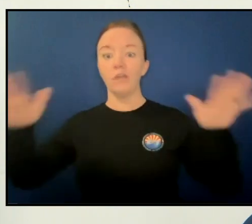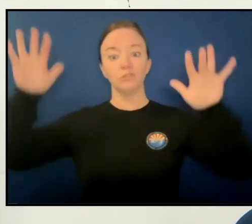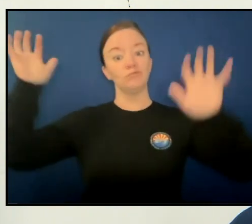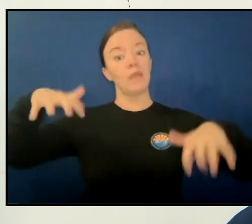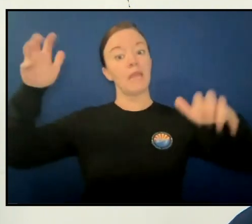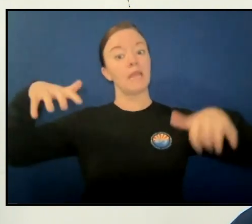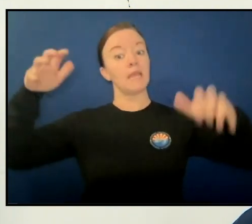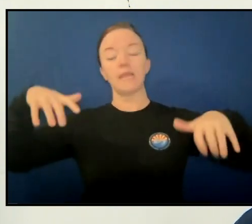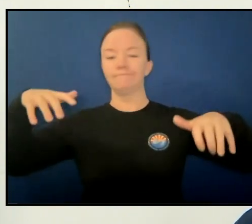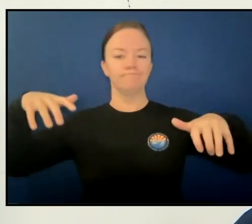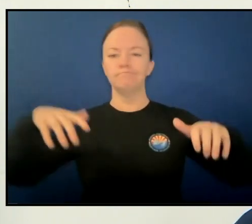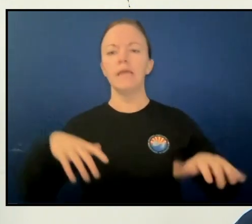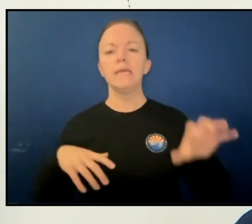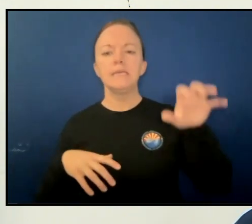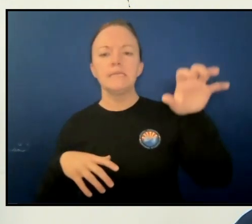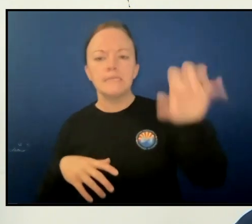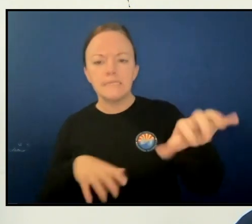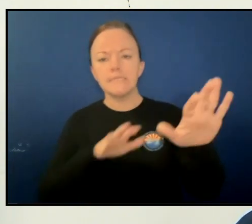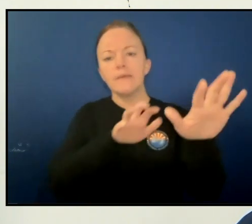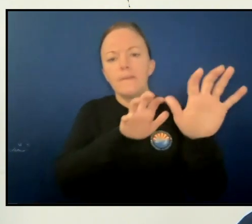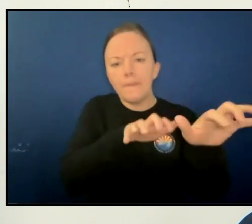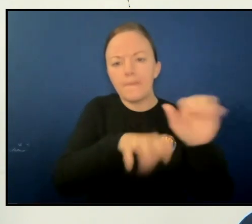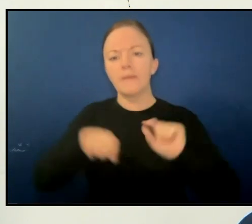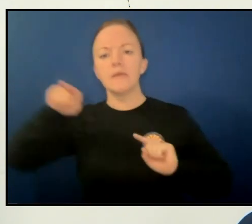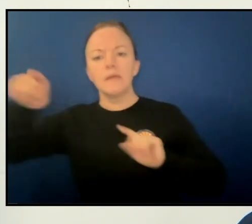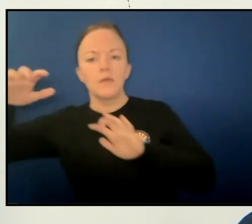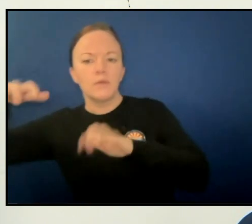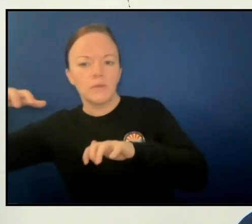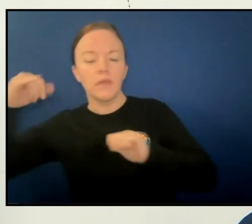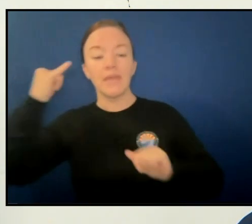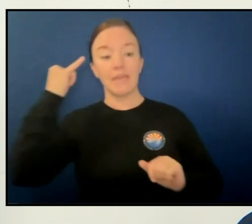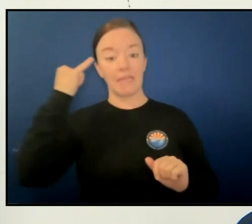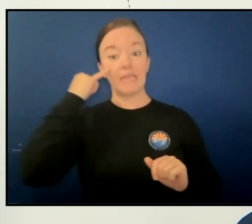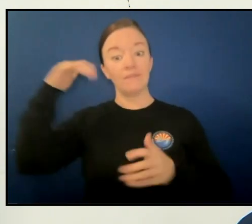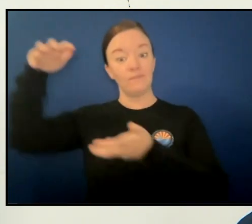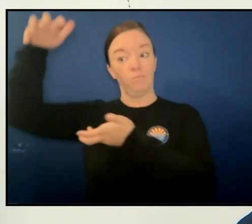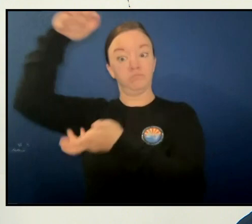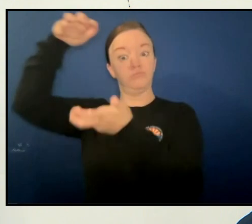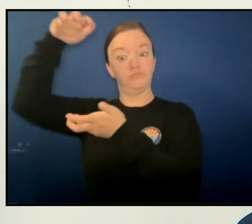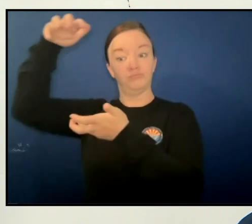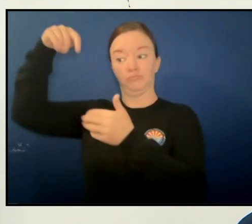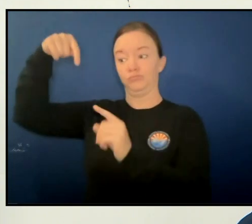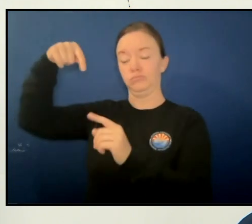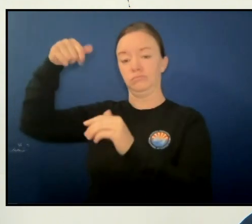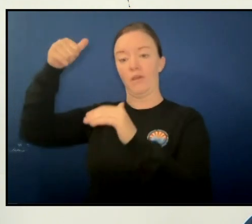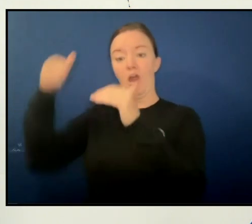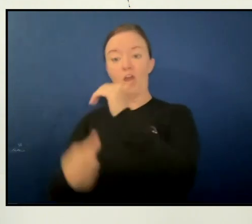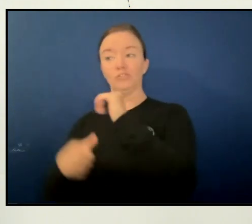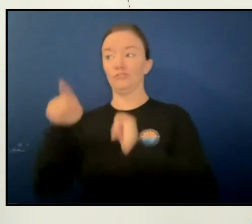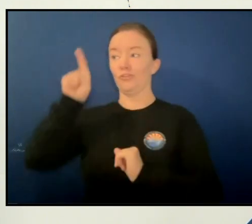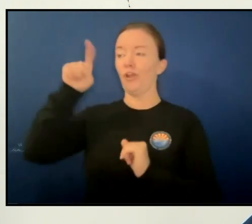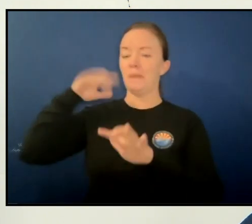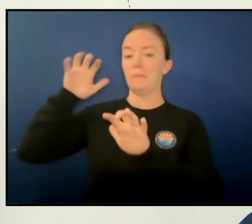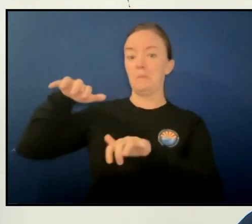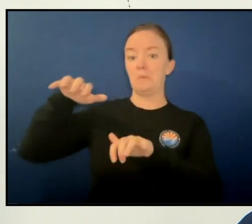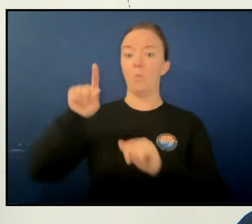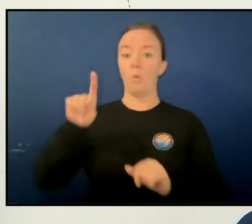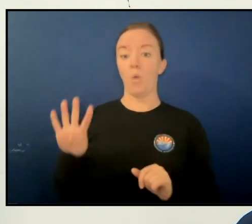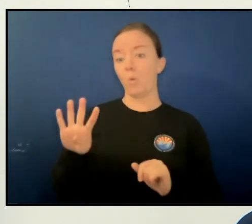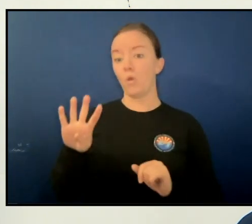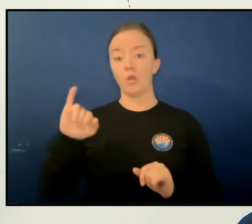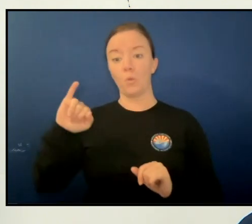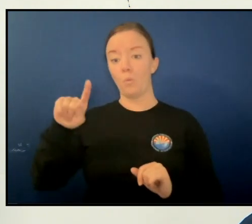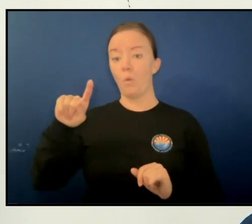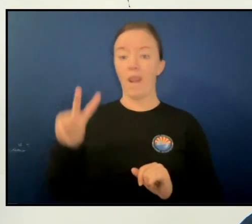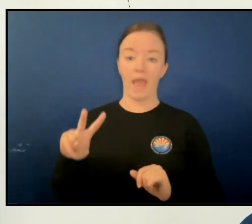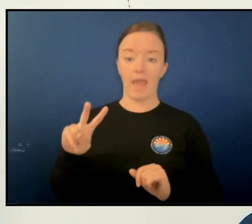that if you're under a storm, you could see anywhere from 1/4 of an inch to 1/2 an inch or maybe more. If you're not under that storm, you're not going to